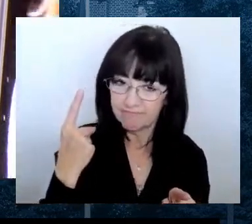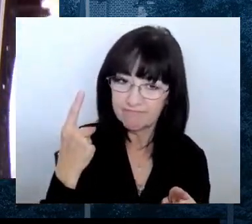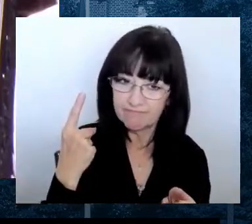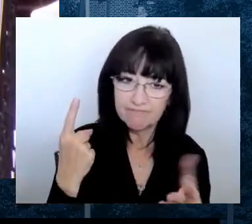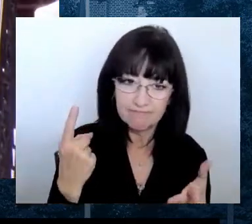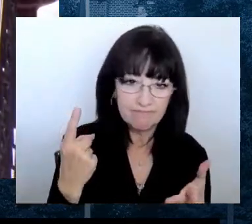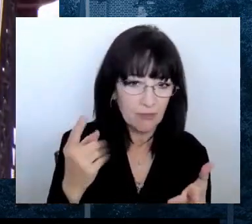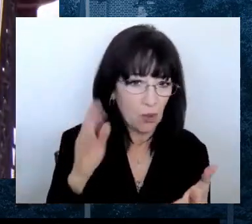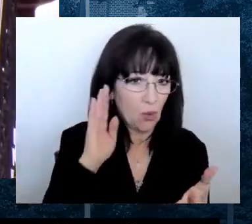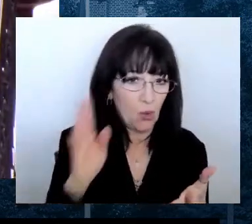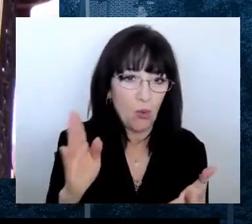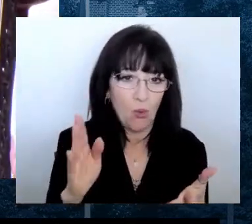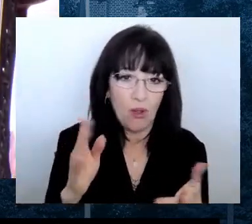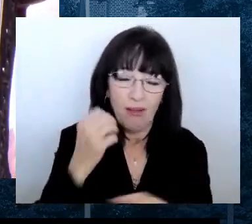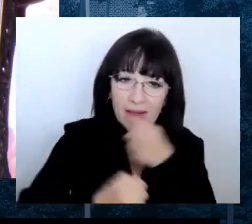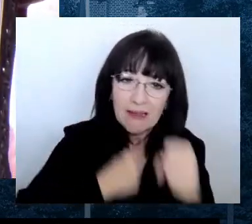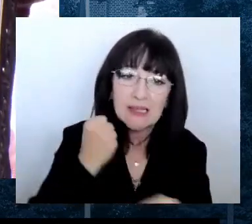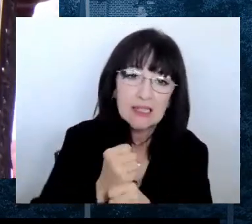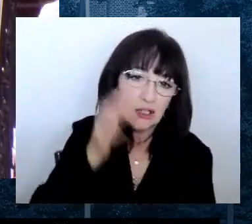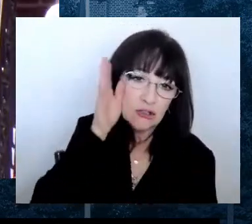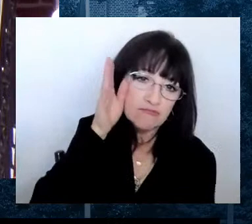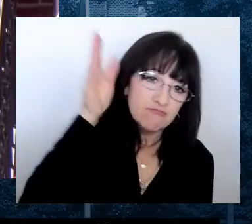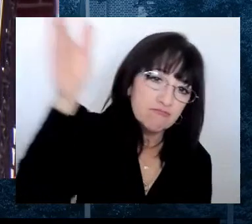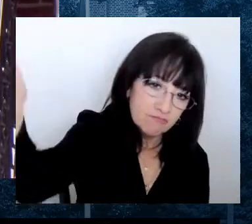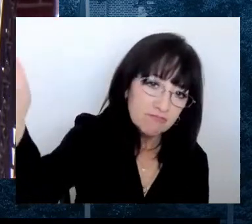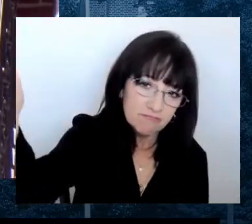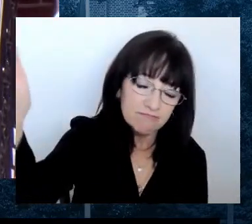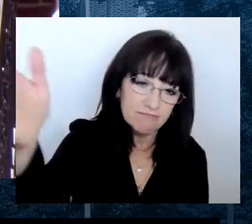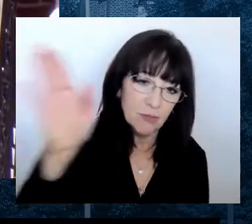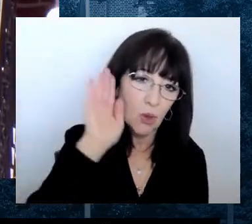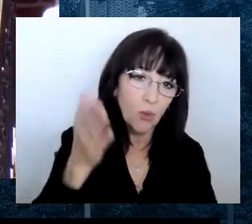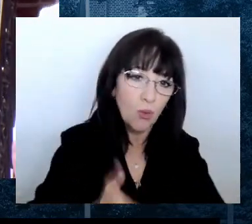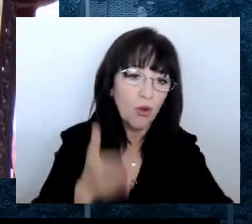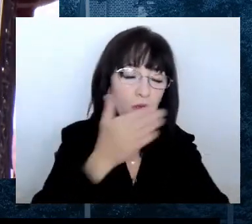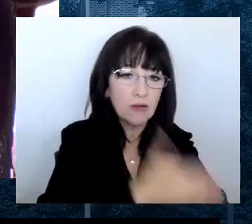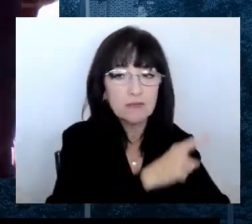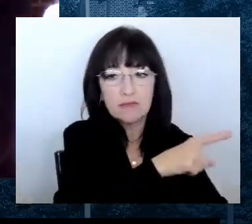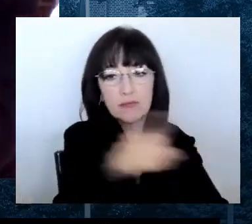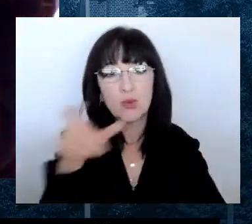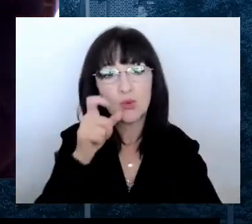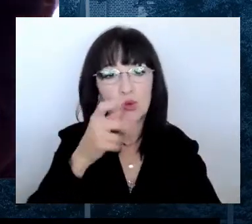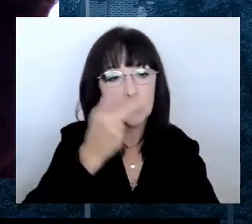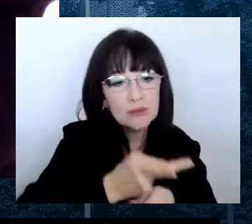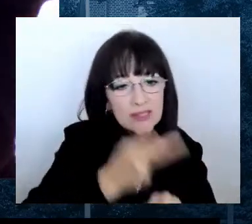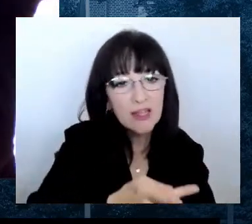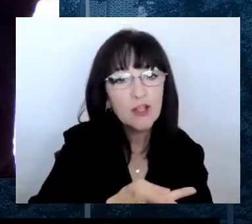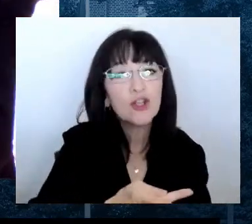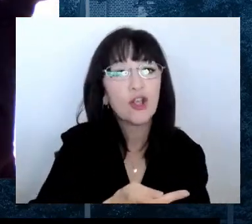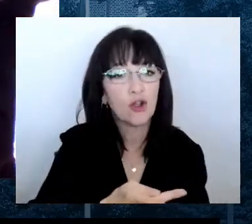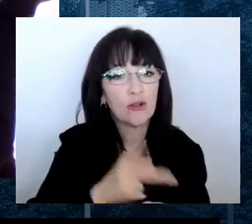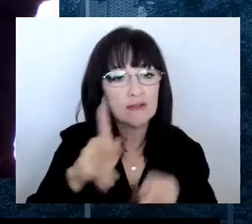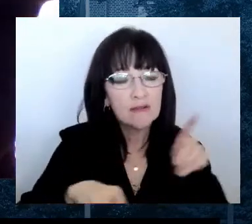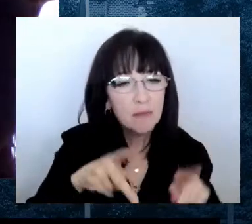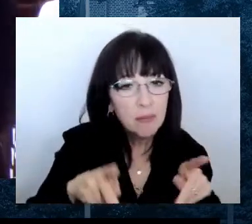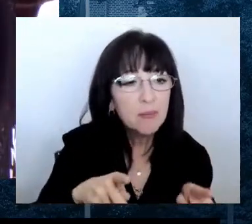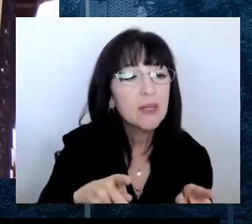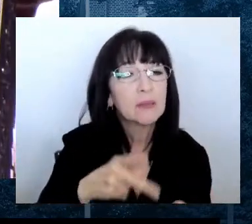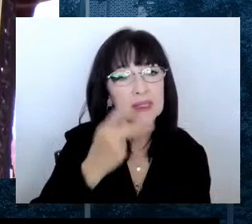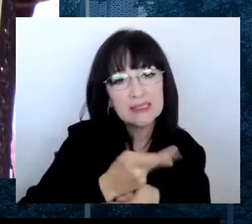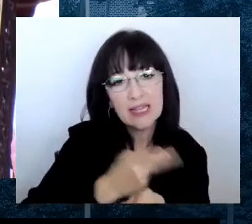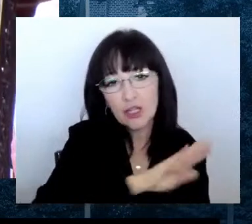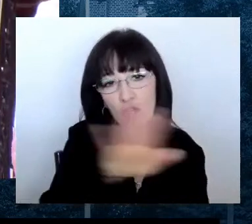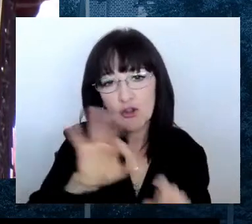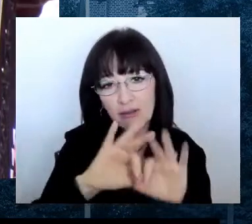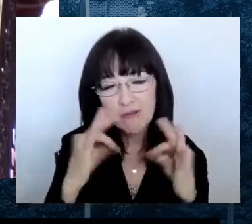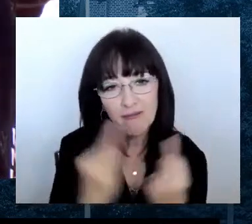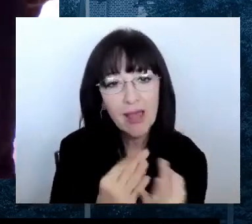have entirely different experiences with their lives, with taking care of sick loved ones, with raising children, because of Senator Sarah